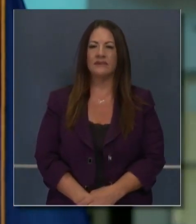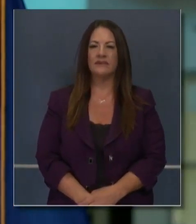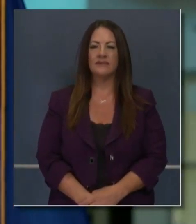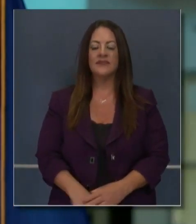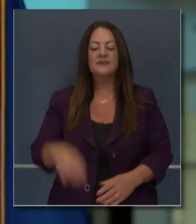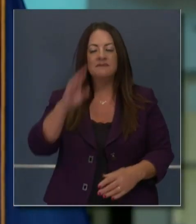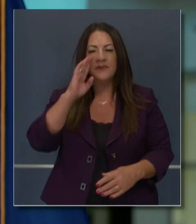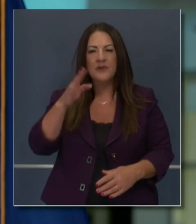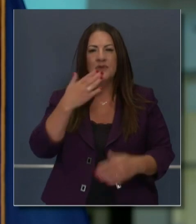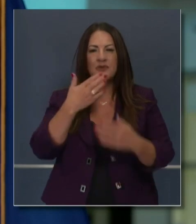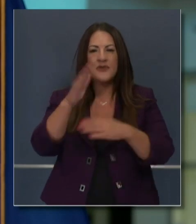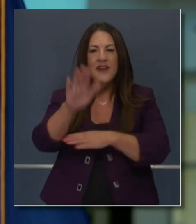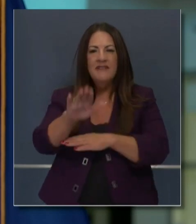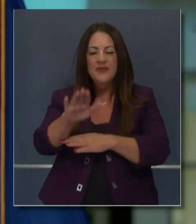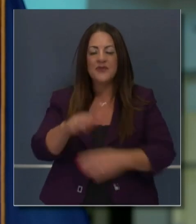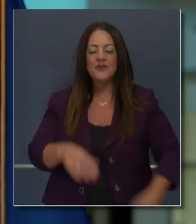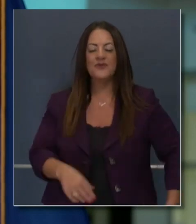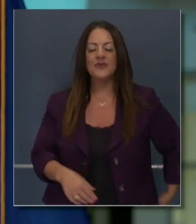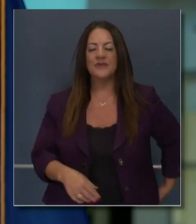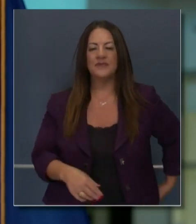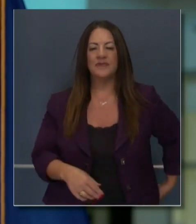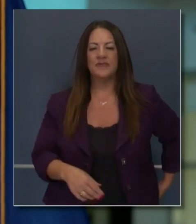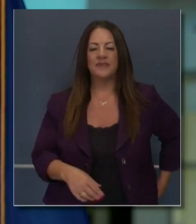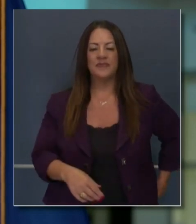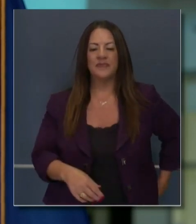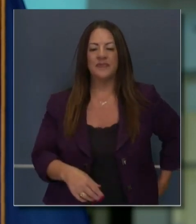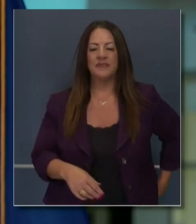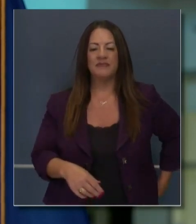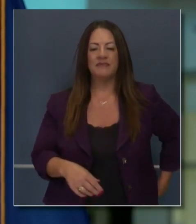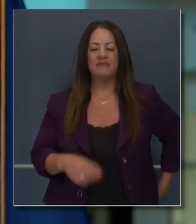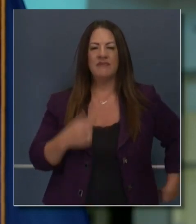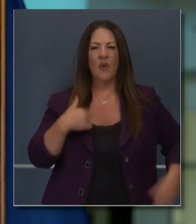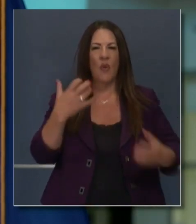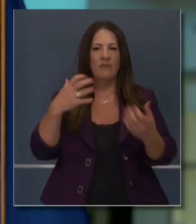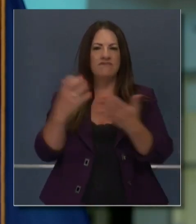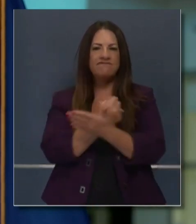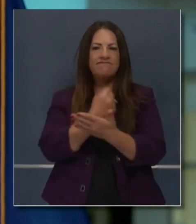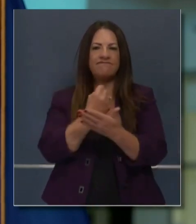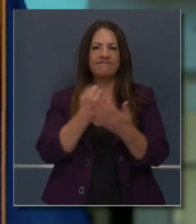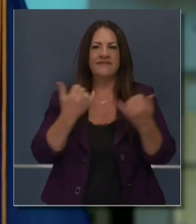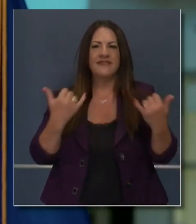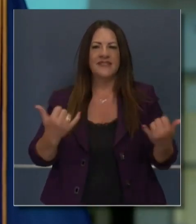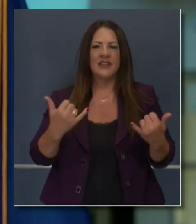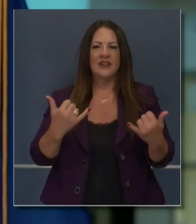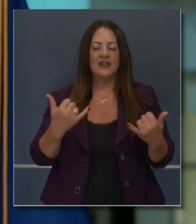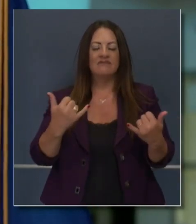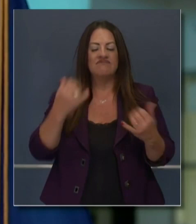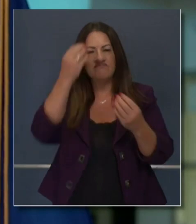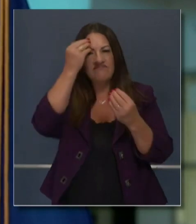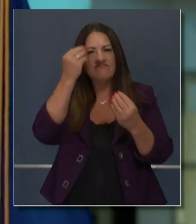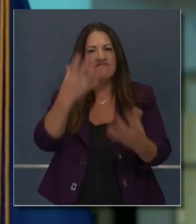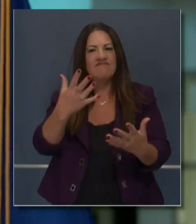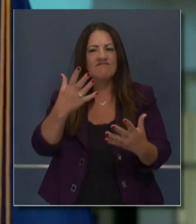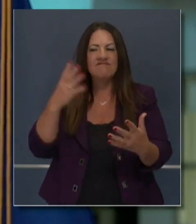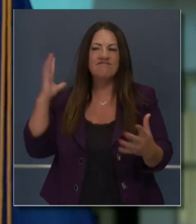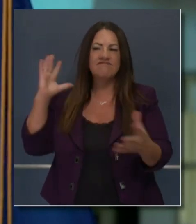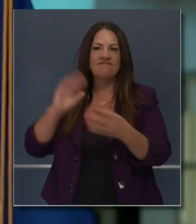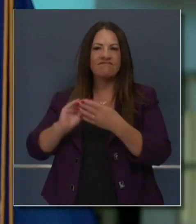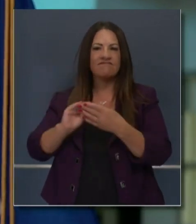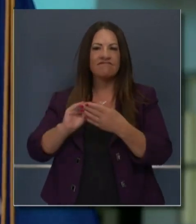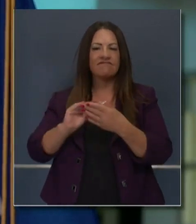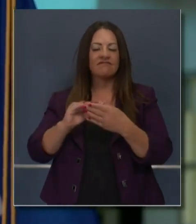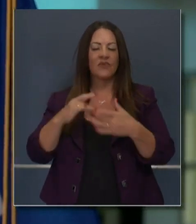Well, good afternoon, everybody. I wanted to take this time and update all of you on